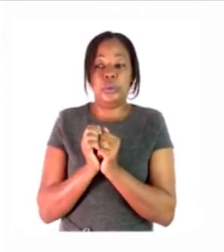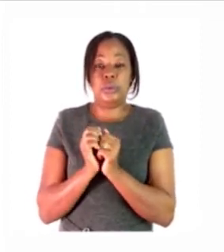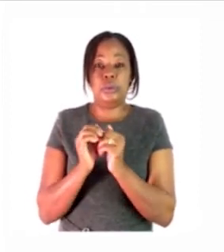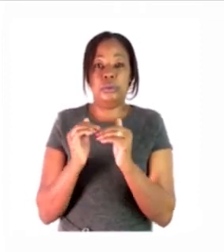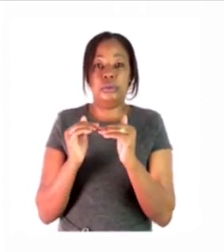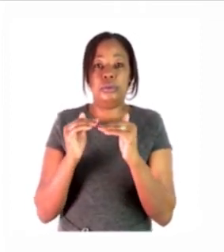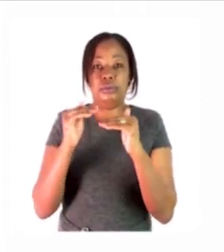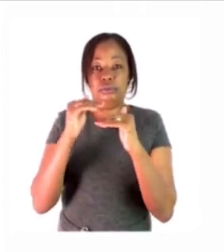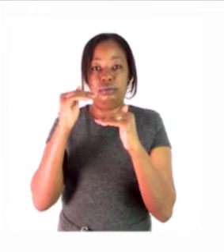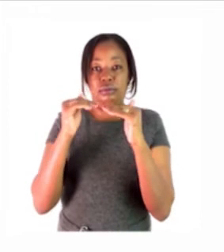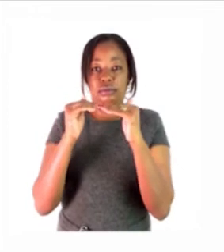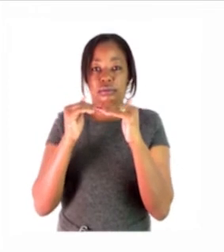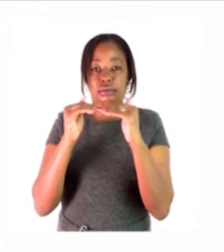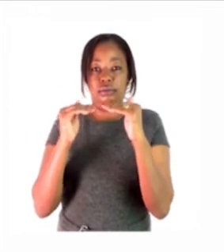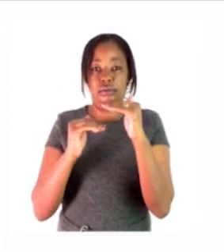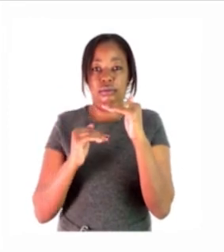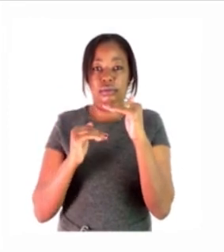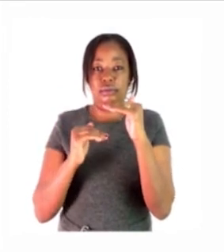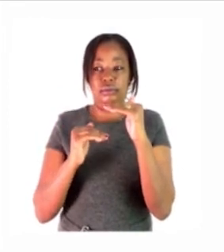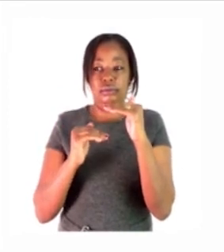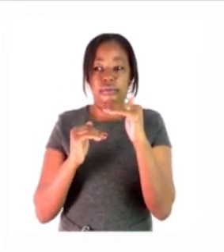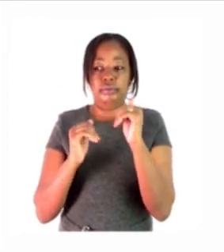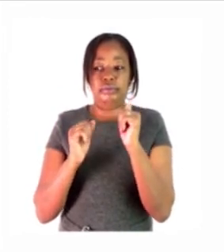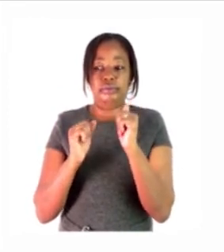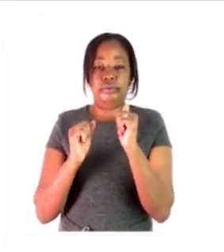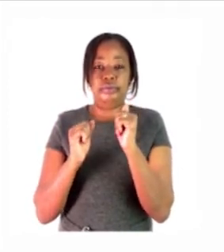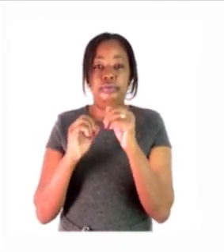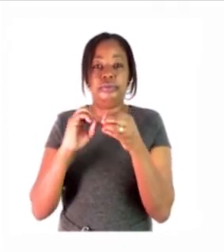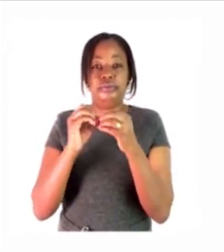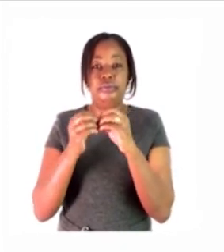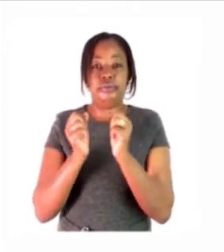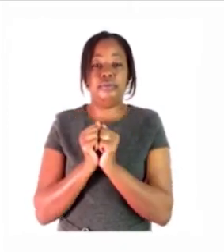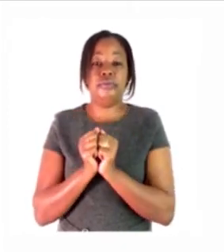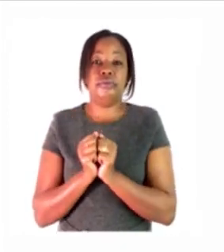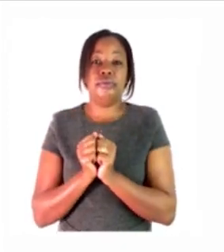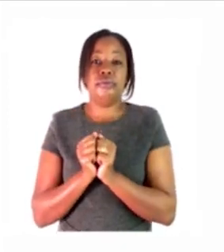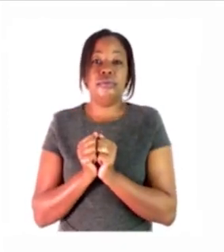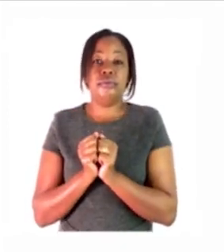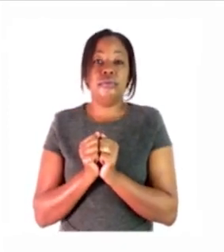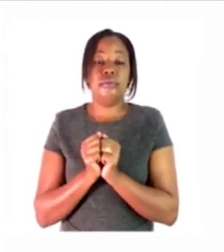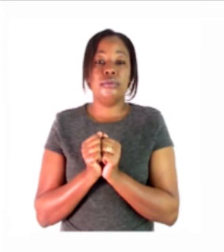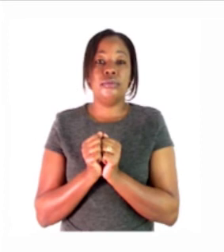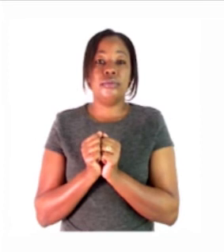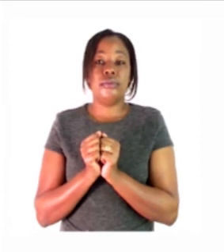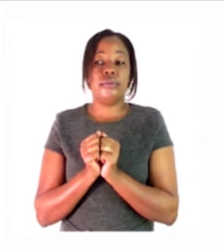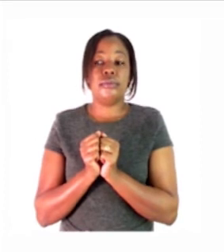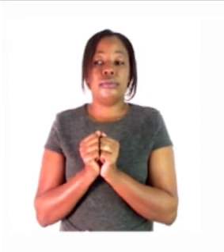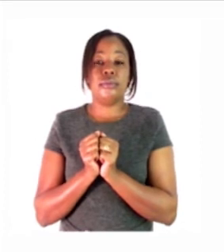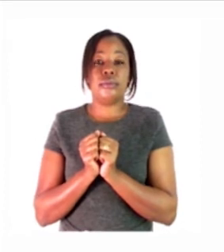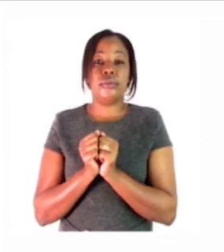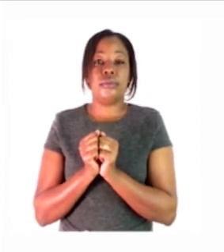counting in two. When we count in two, the numbers that we are calling out, those are what we call